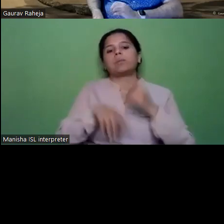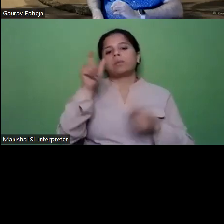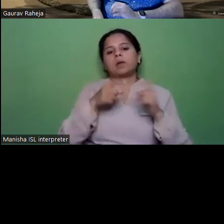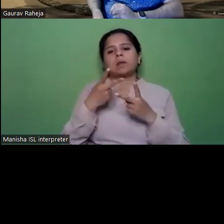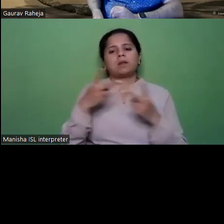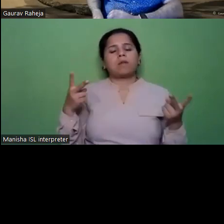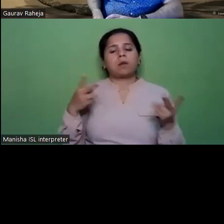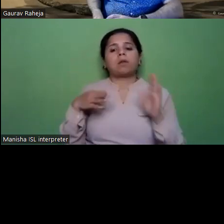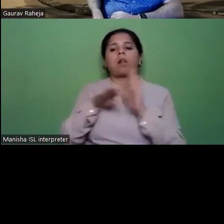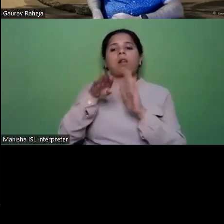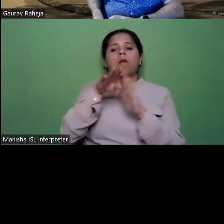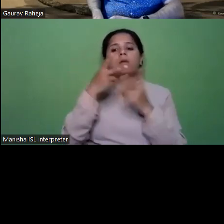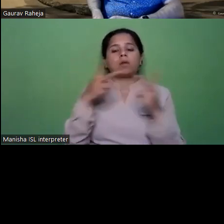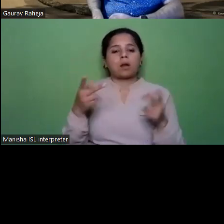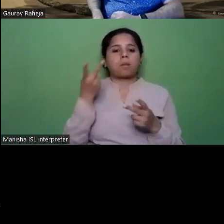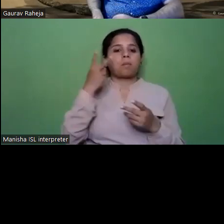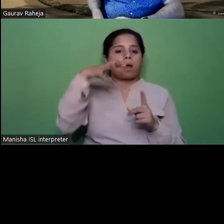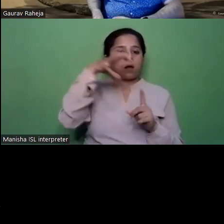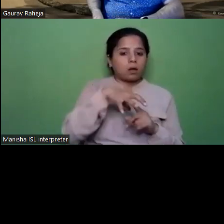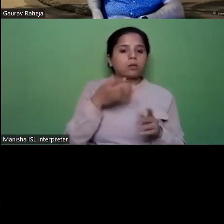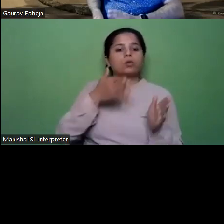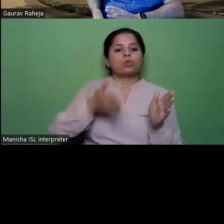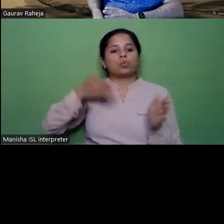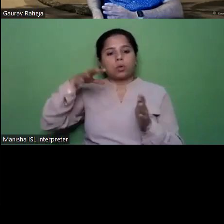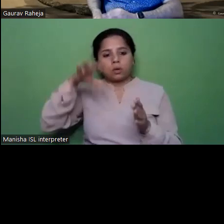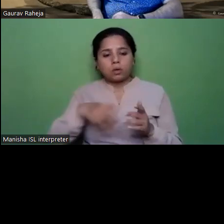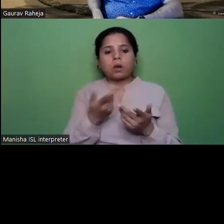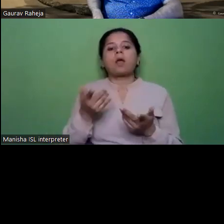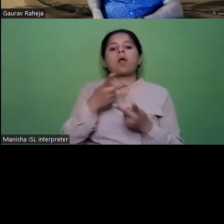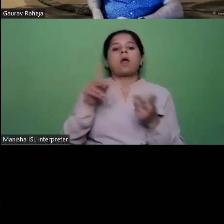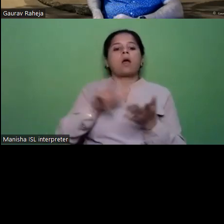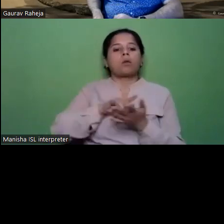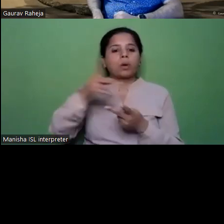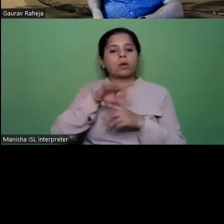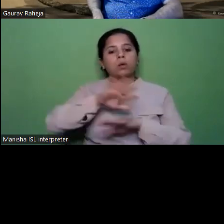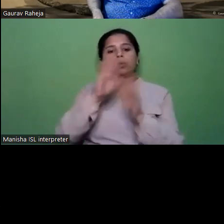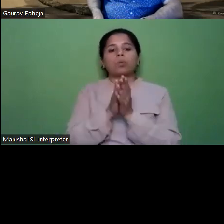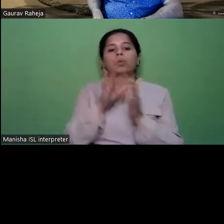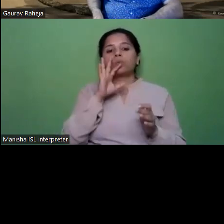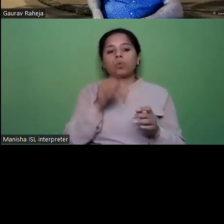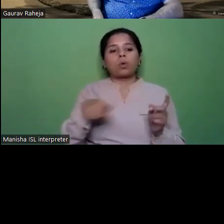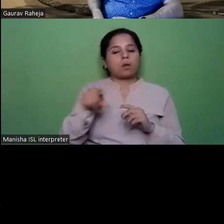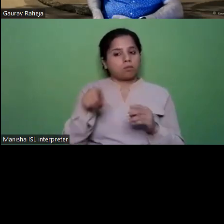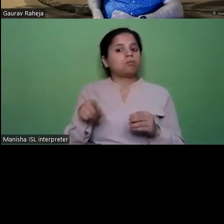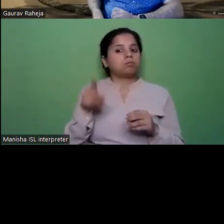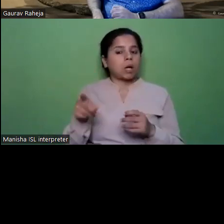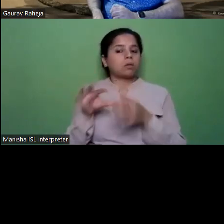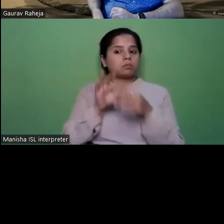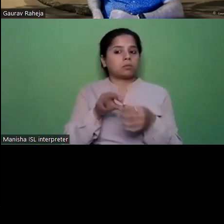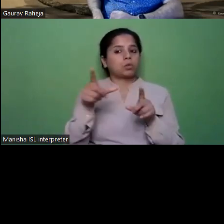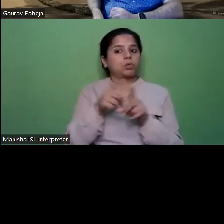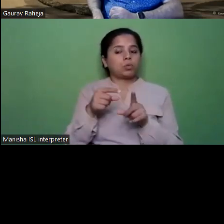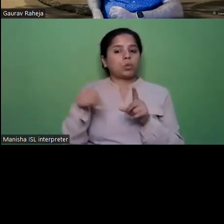levels, in bus stops, in transportation, etc., and access to all modes of transport should conform to them wherever